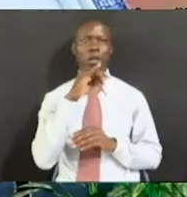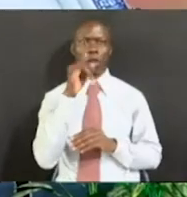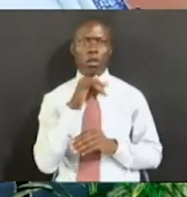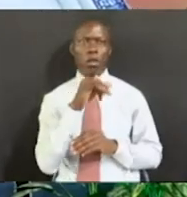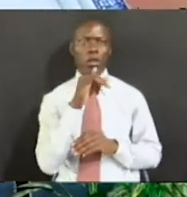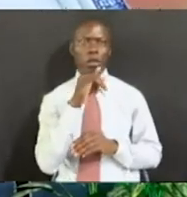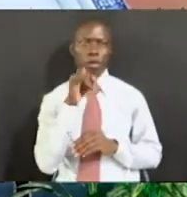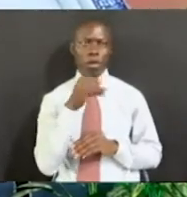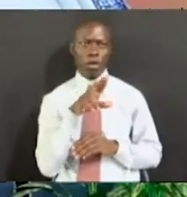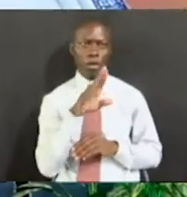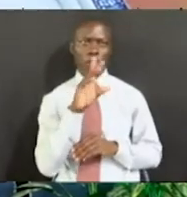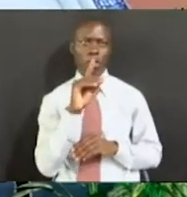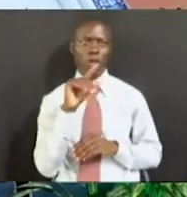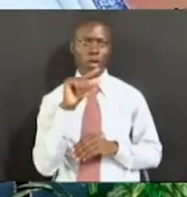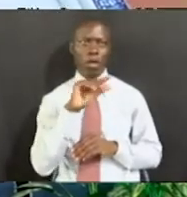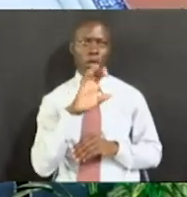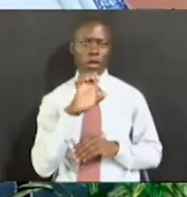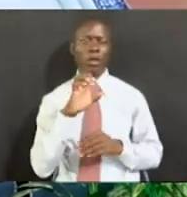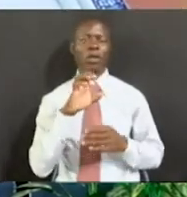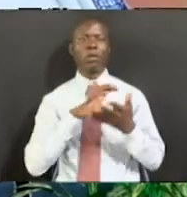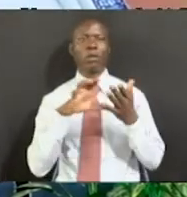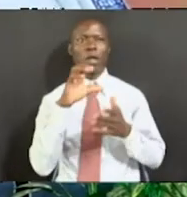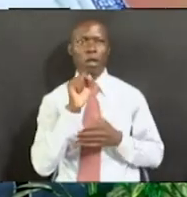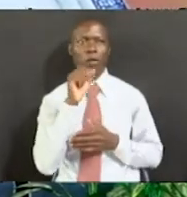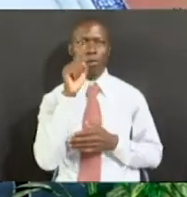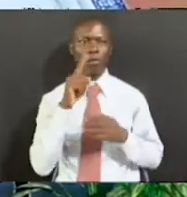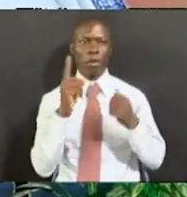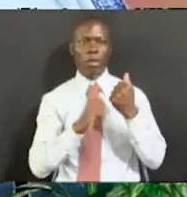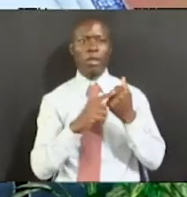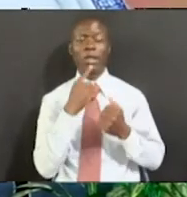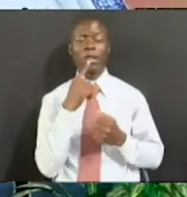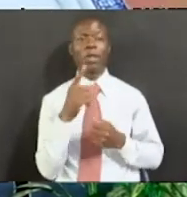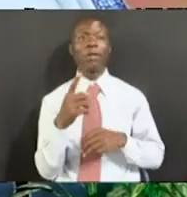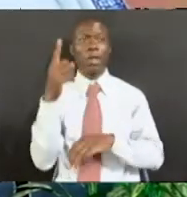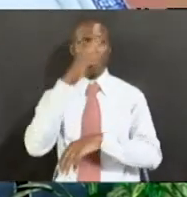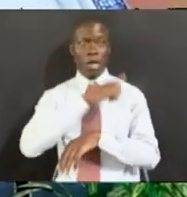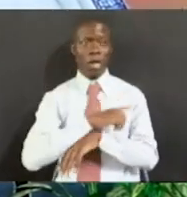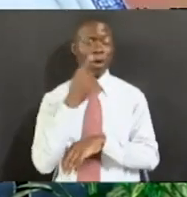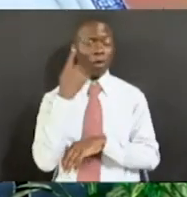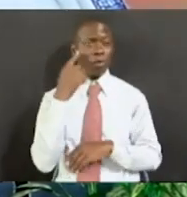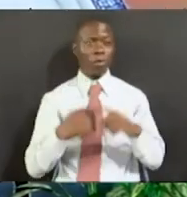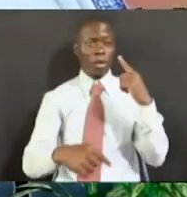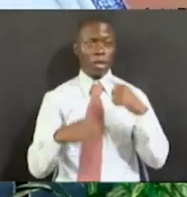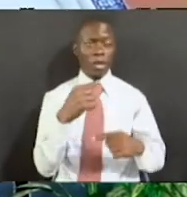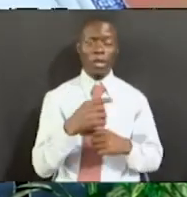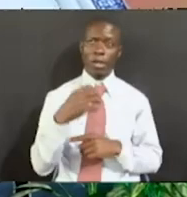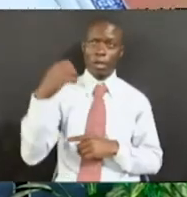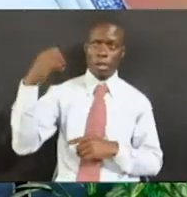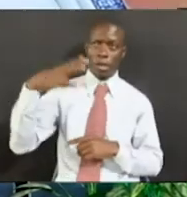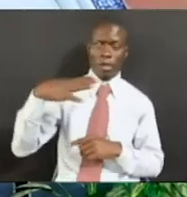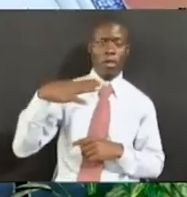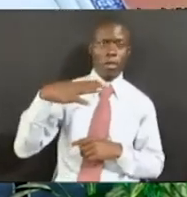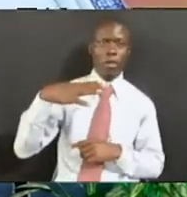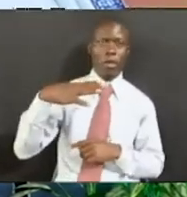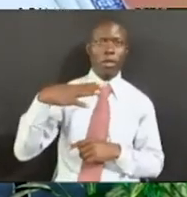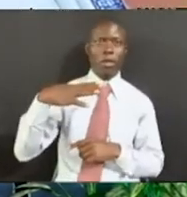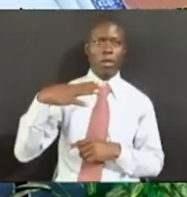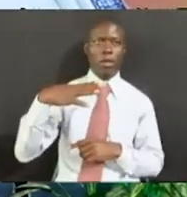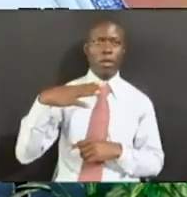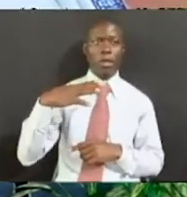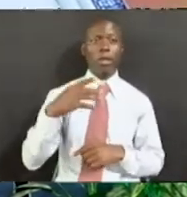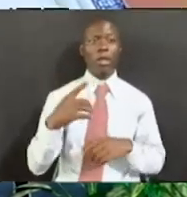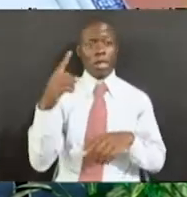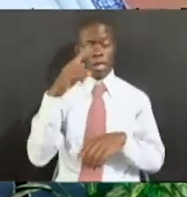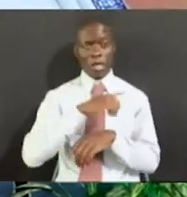verses 6, it says, in the days of Shamgar, son of Anath, in the days of